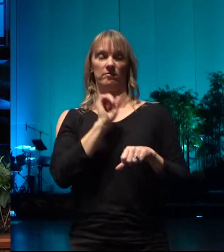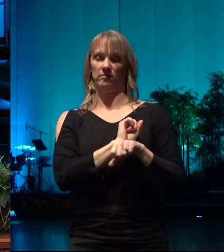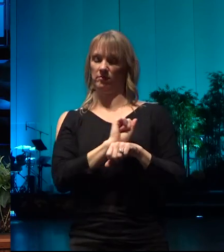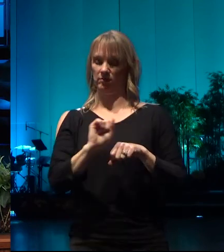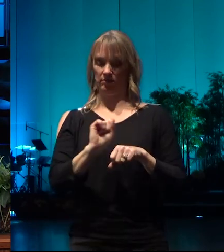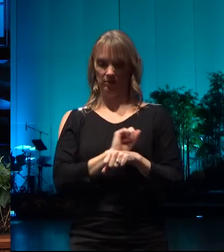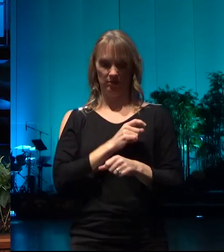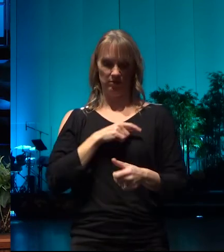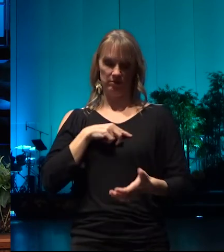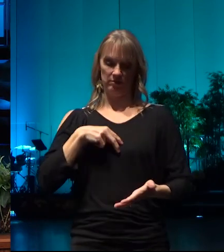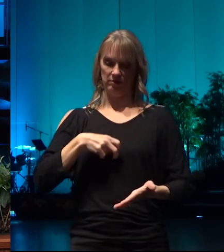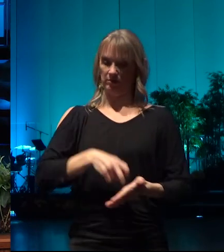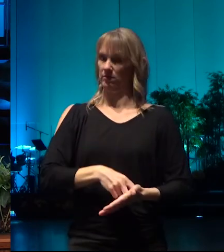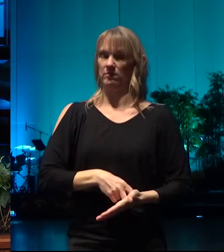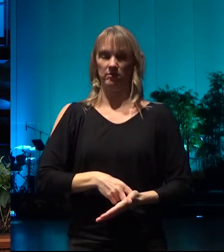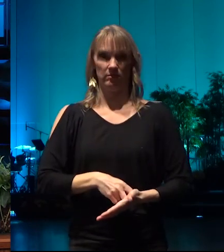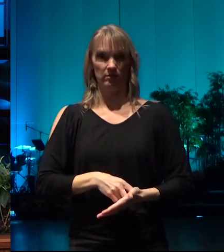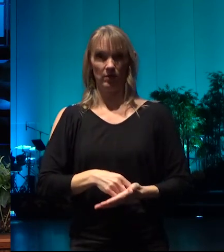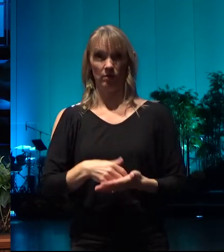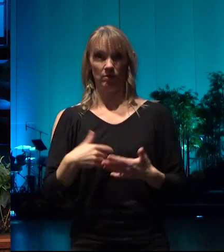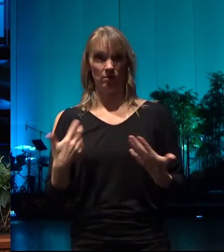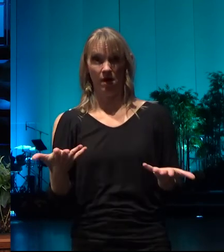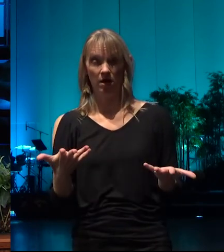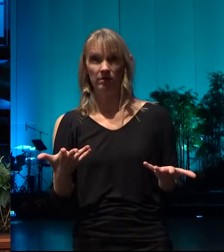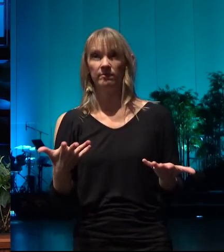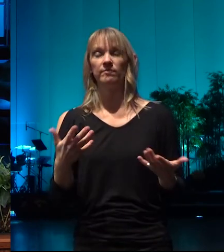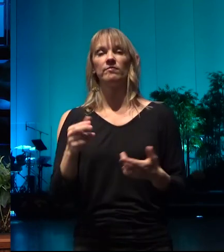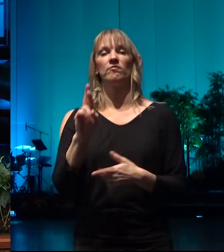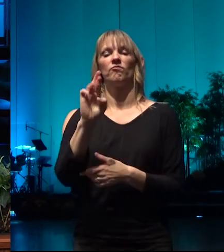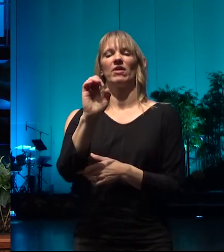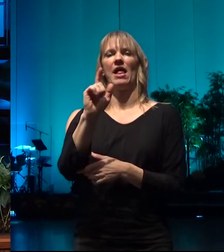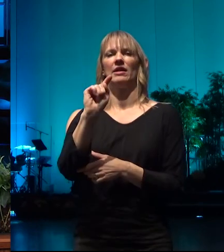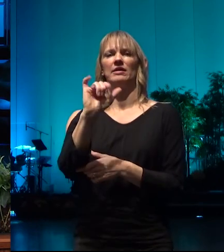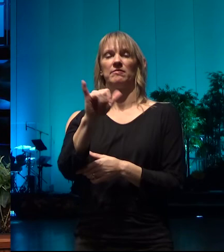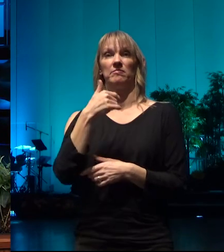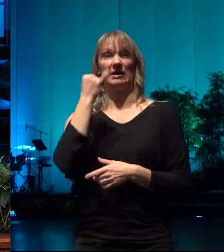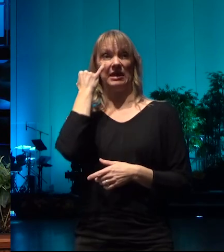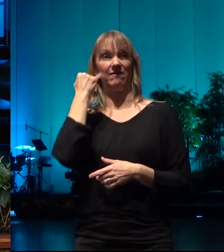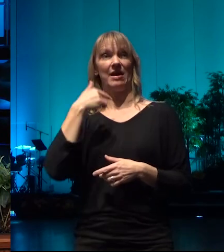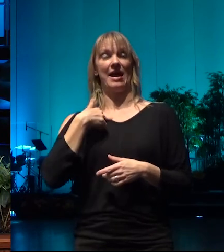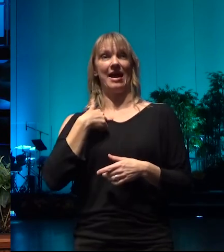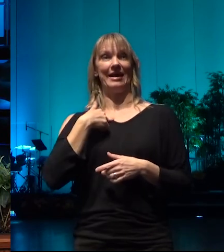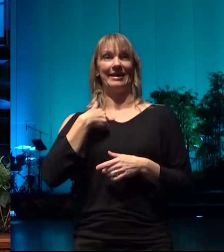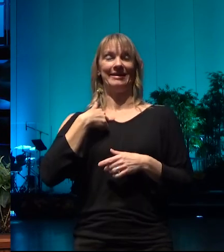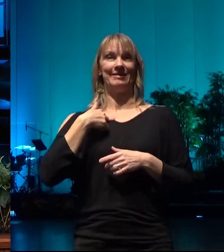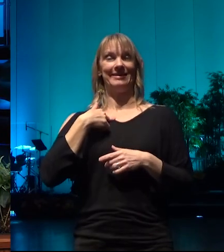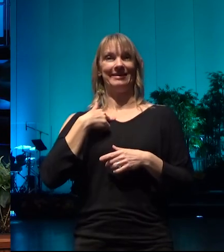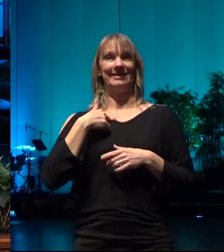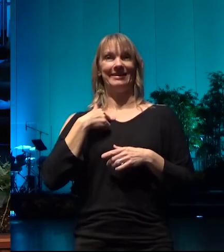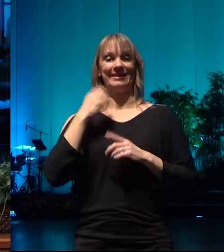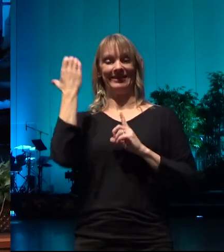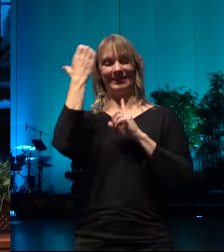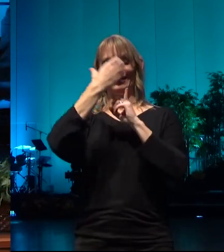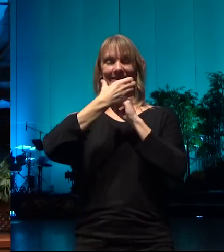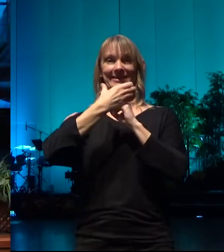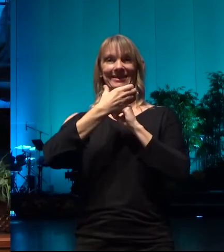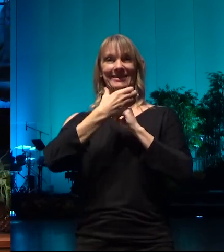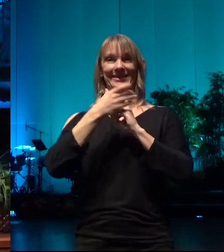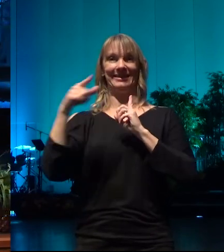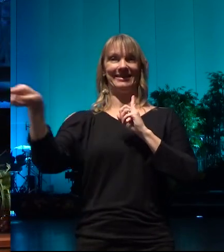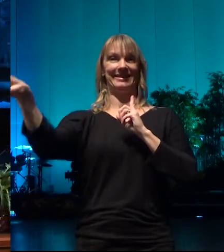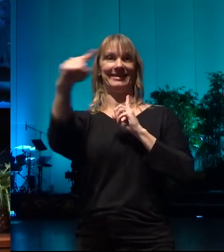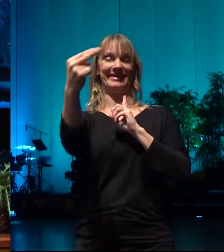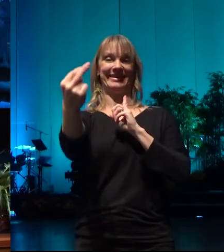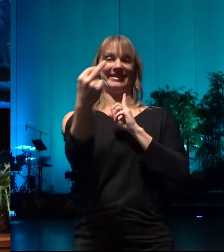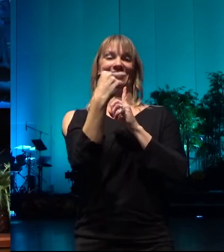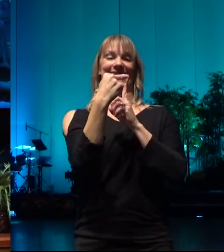my knees with this issue became the reality that as long as I put out an image of myself for the world